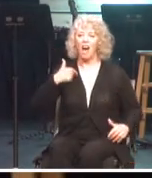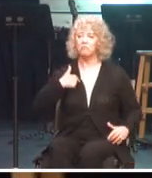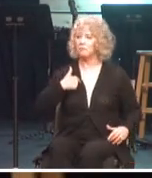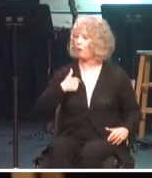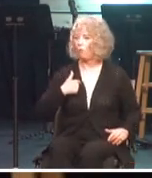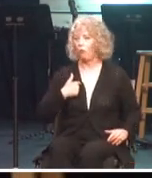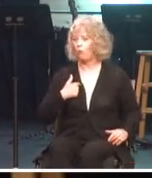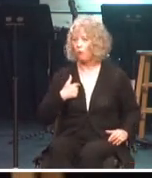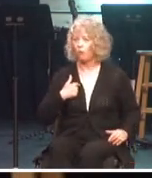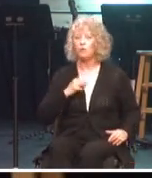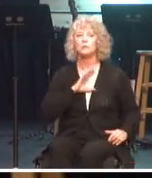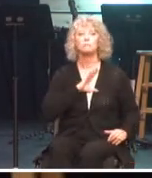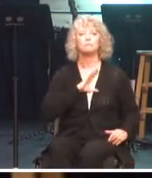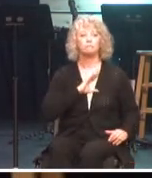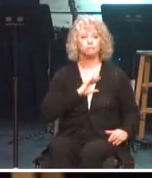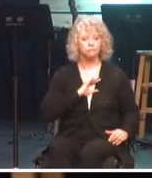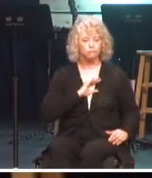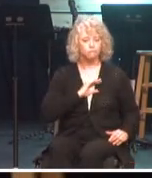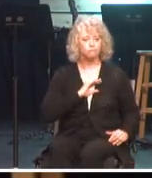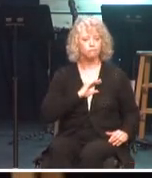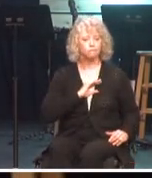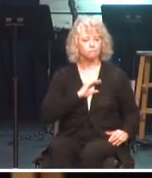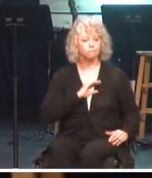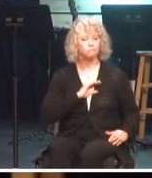that we might have toward the unbeliever.